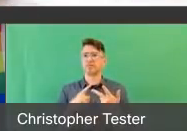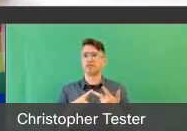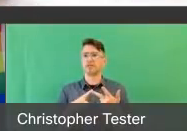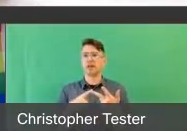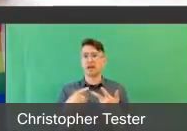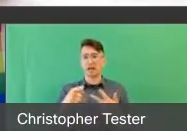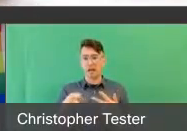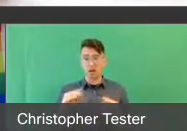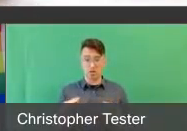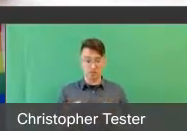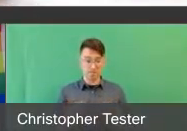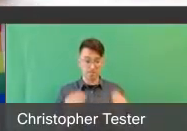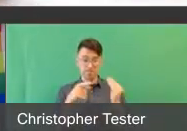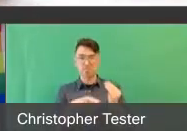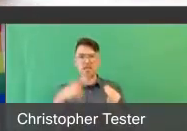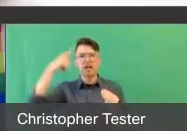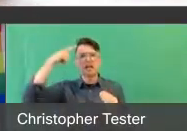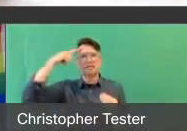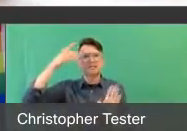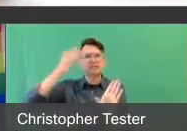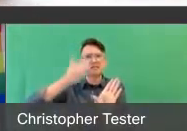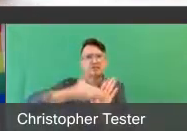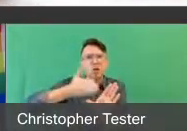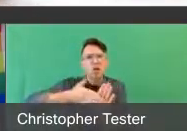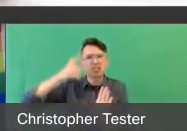in the long term.